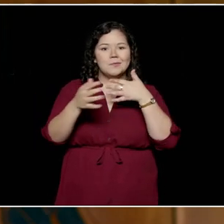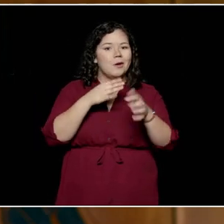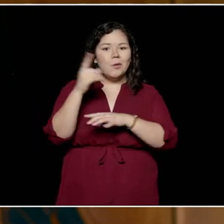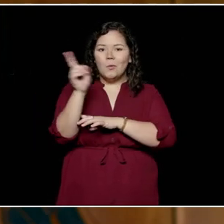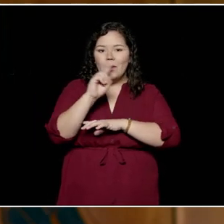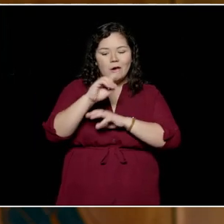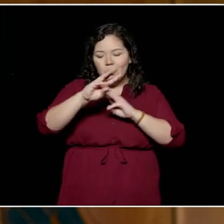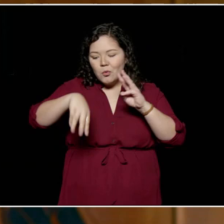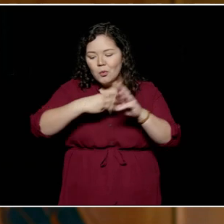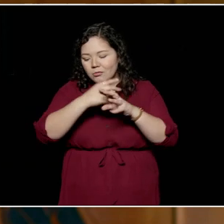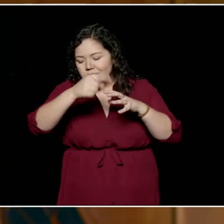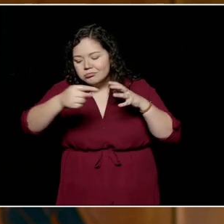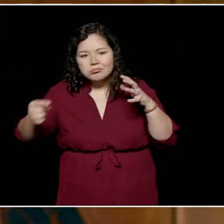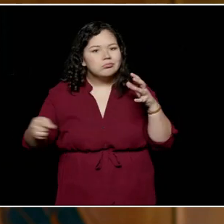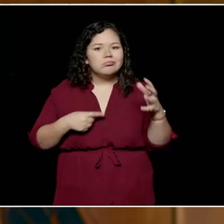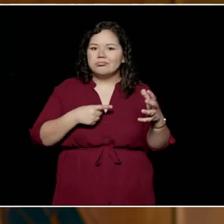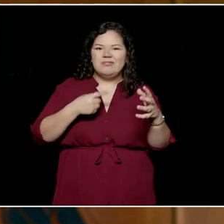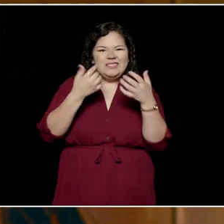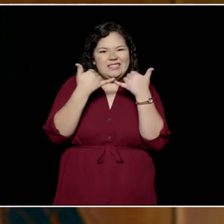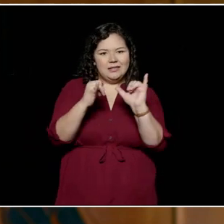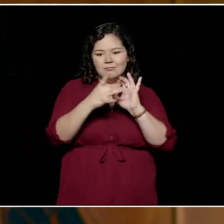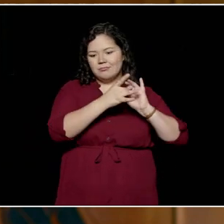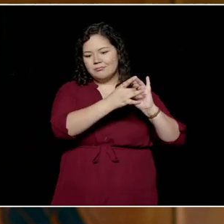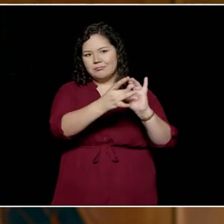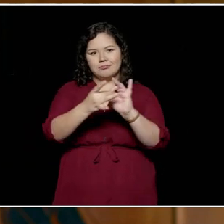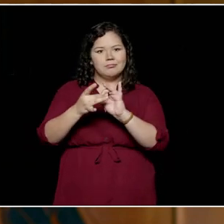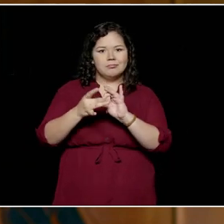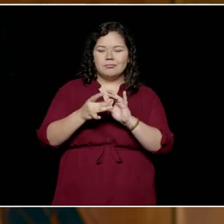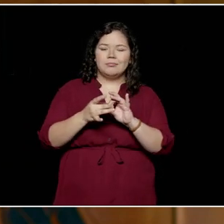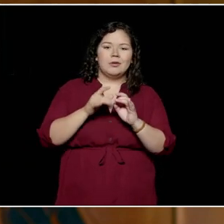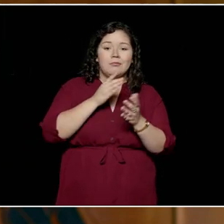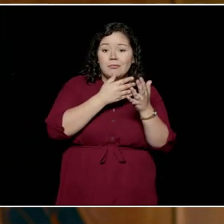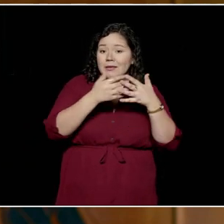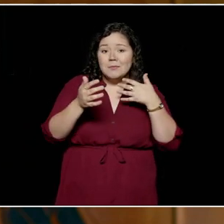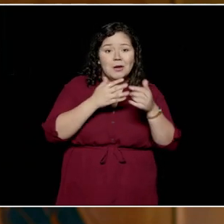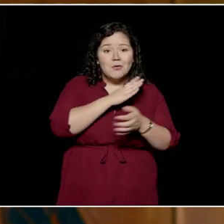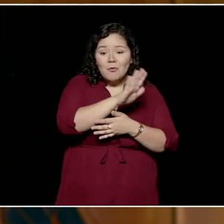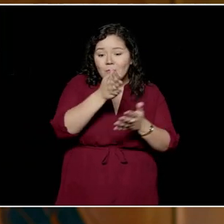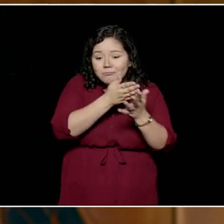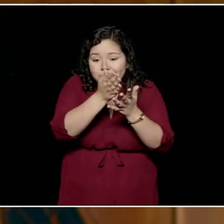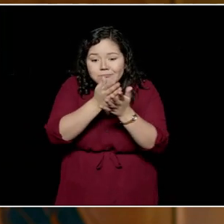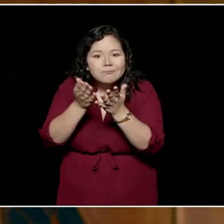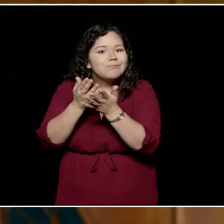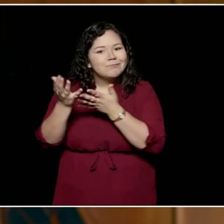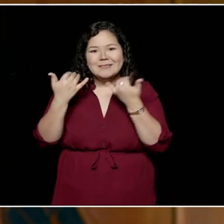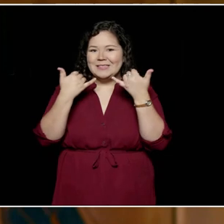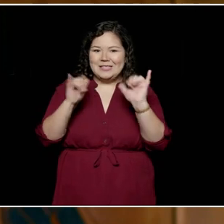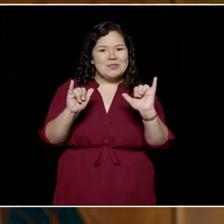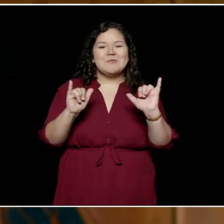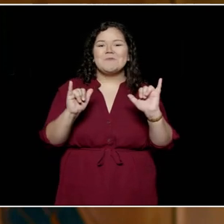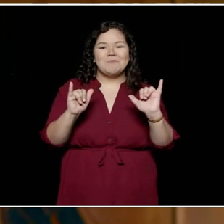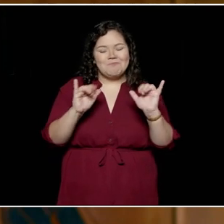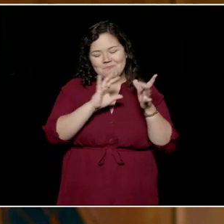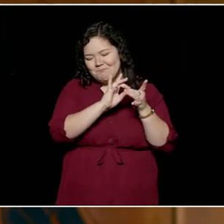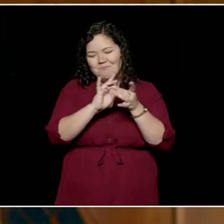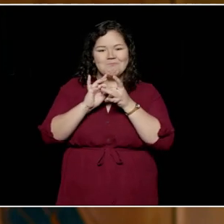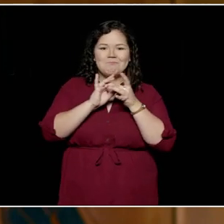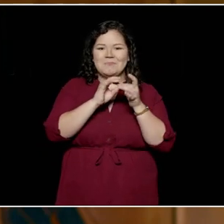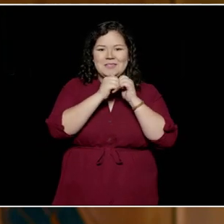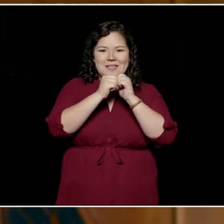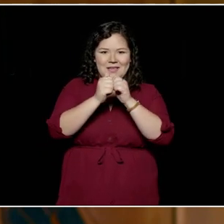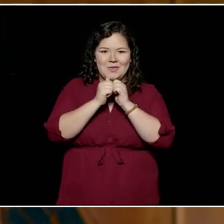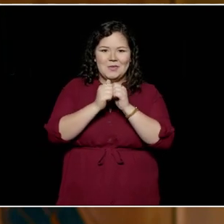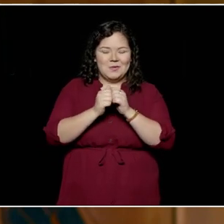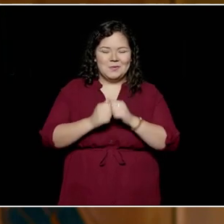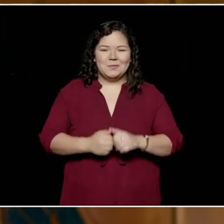world in whatever discipline that you have decided to work in. And that we go